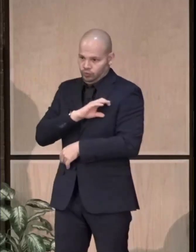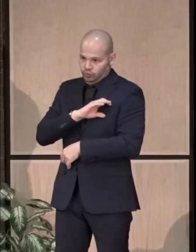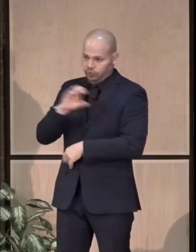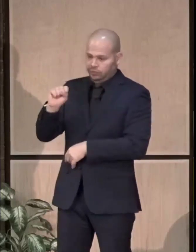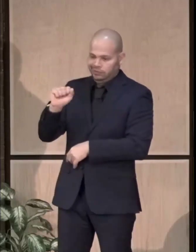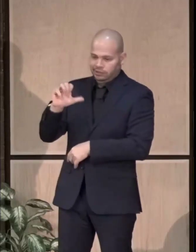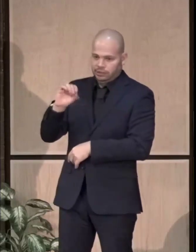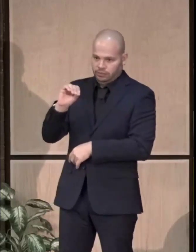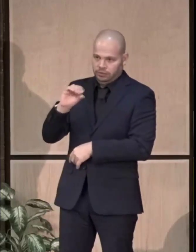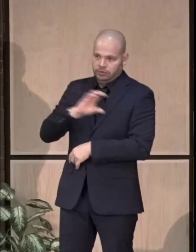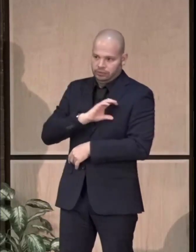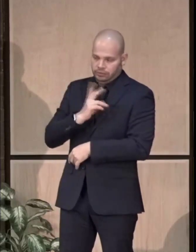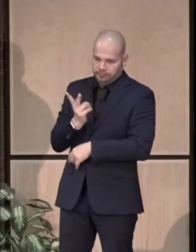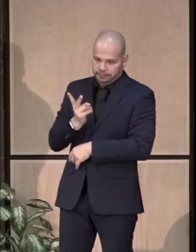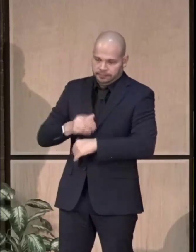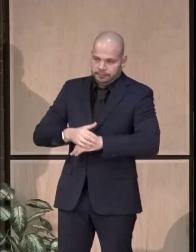you described